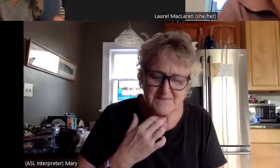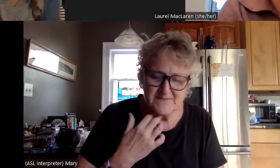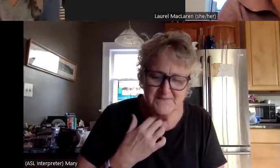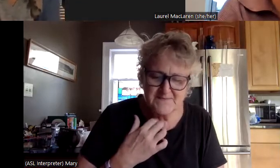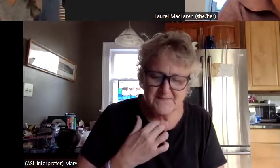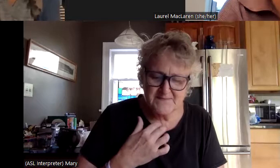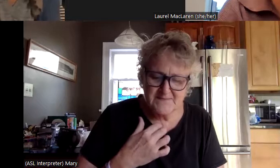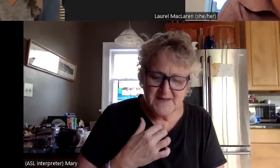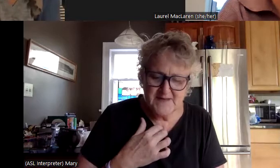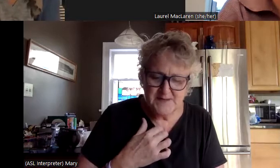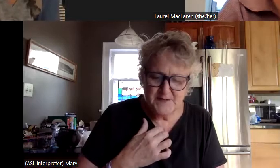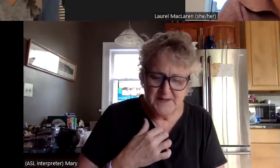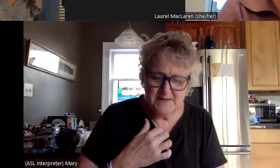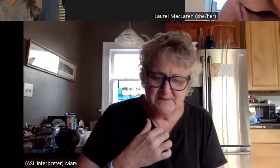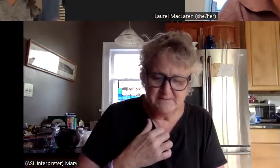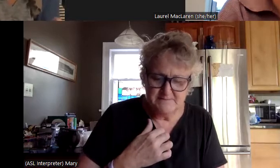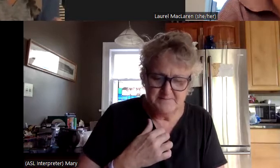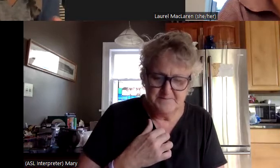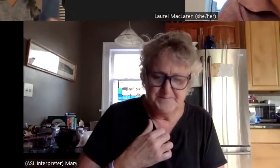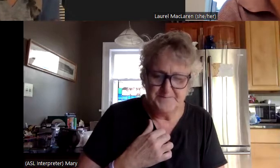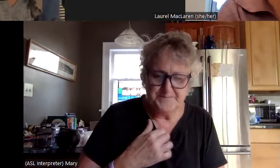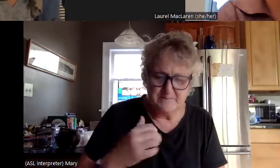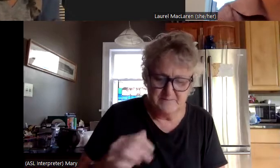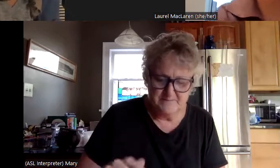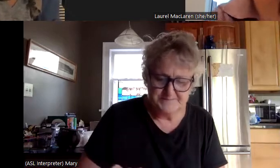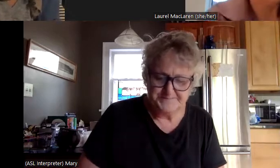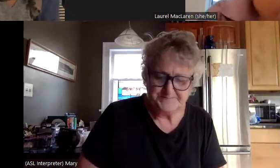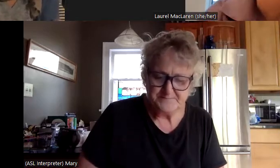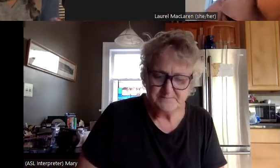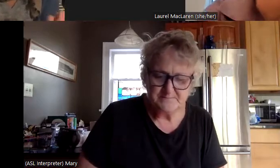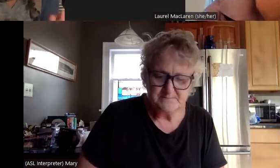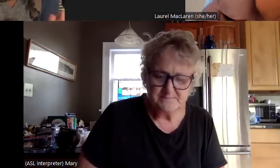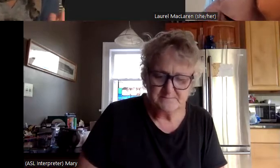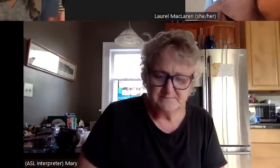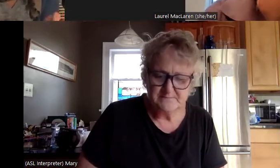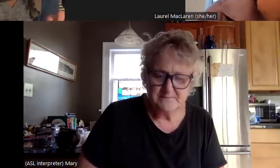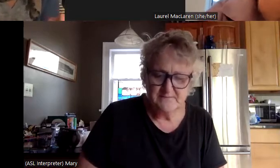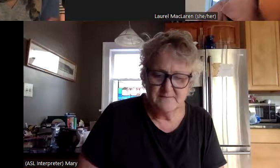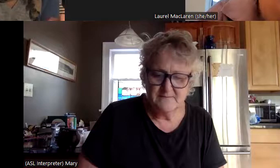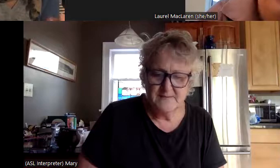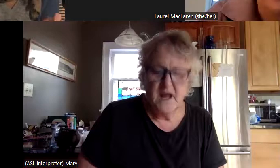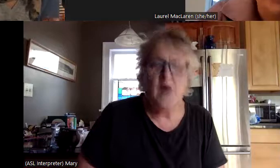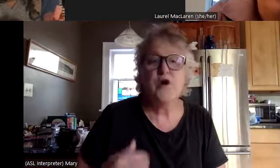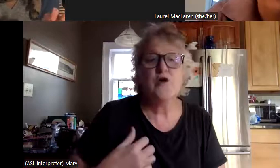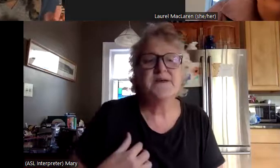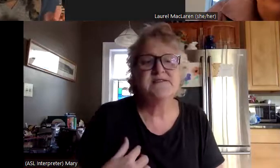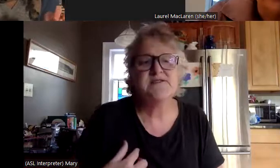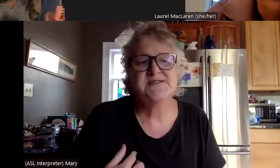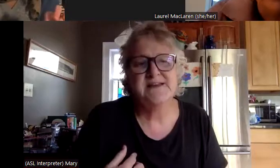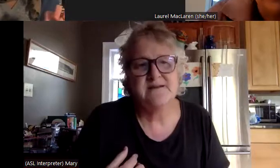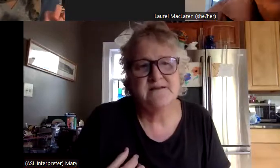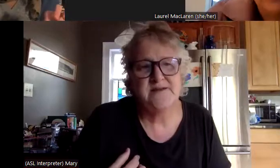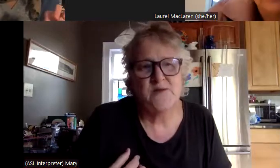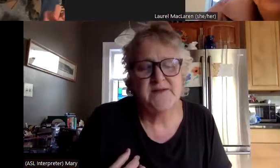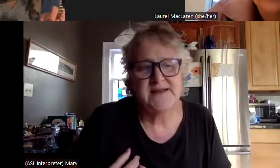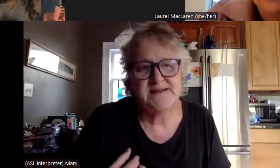Oh, it's not coming through for me either. That's pretty big. Let me see if it should be. It just came You've out. got an Oh, no, iPhone, because though. you